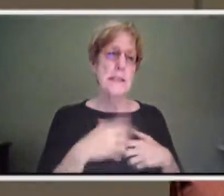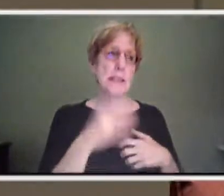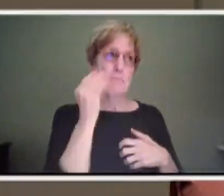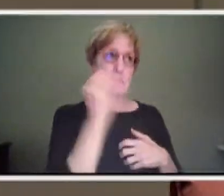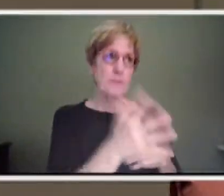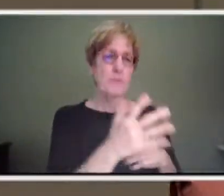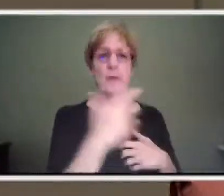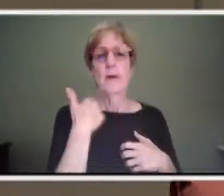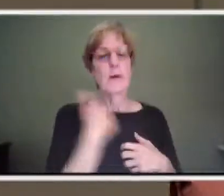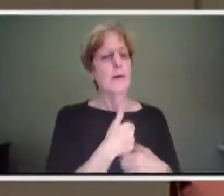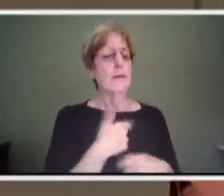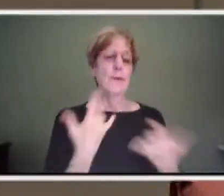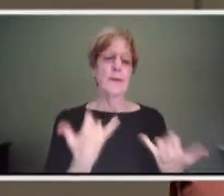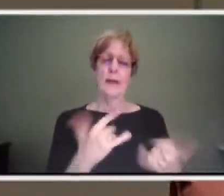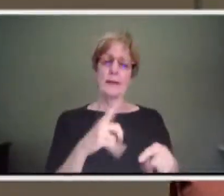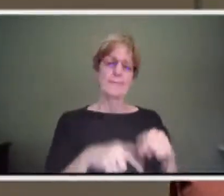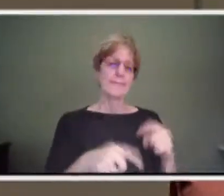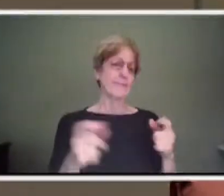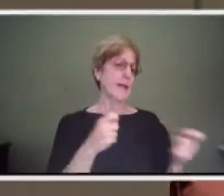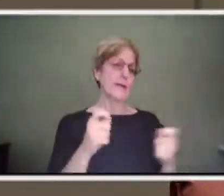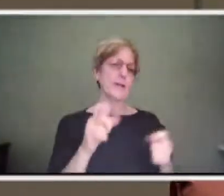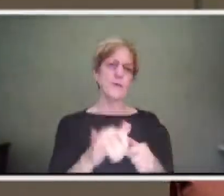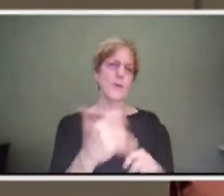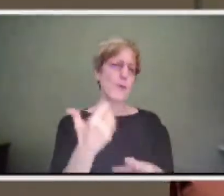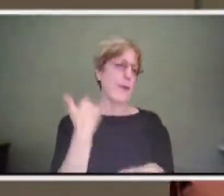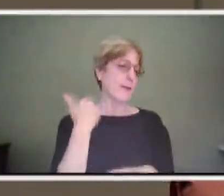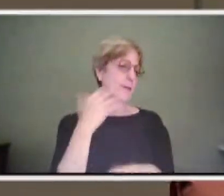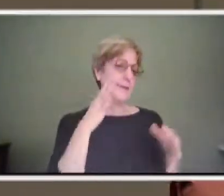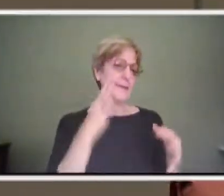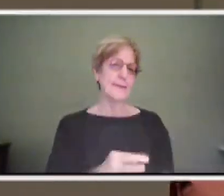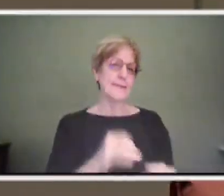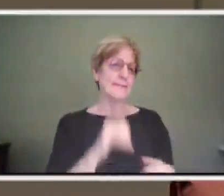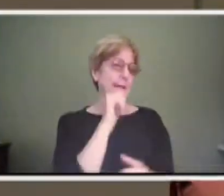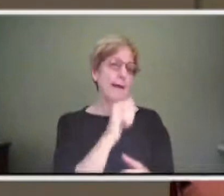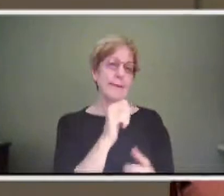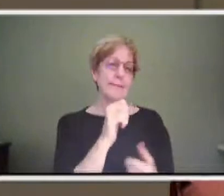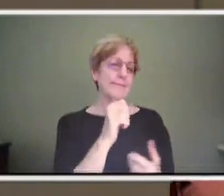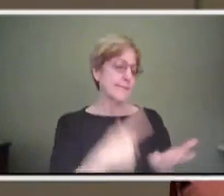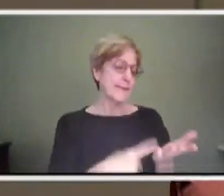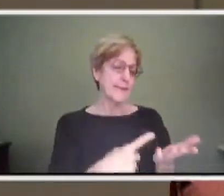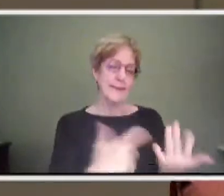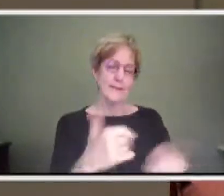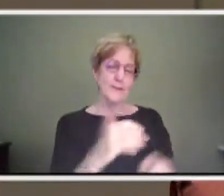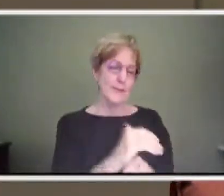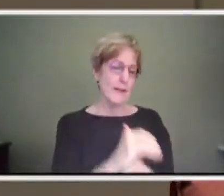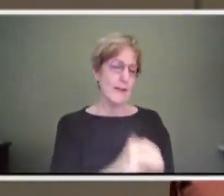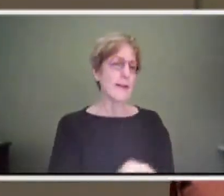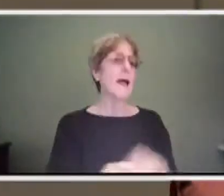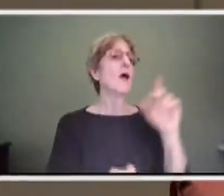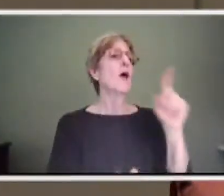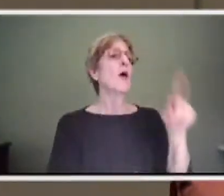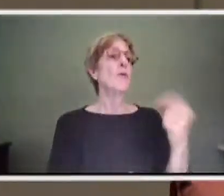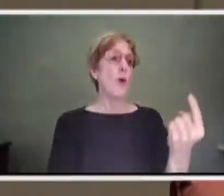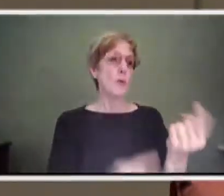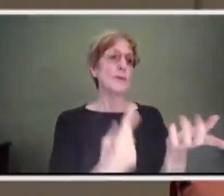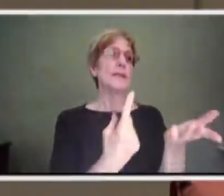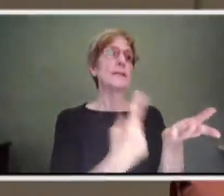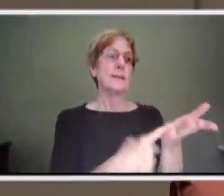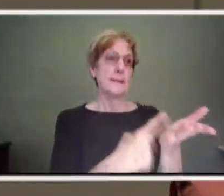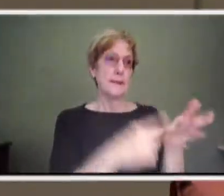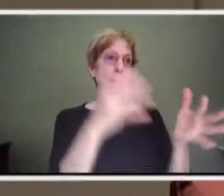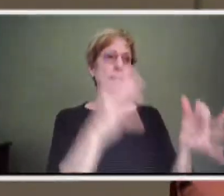have any control over that piece of it. Okay. That's not up for decision. Okay. The only thing up for decision is the